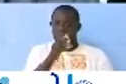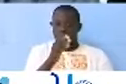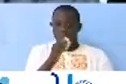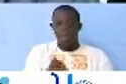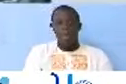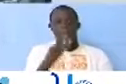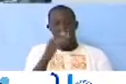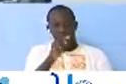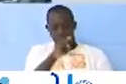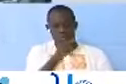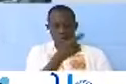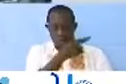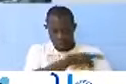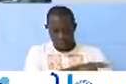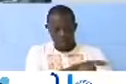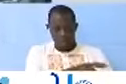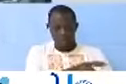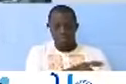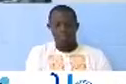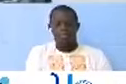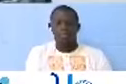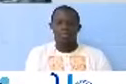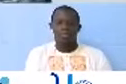me, if you resign,